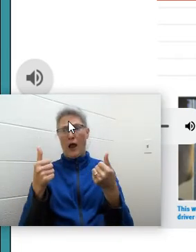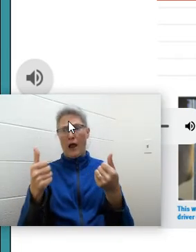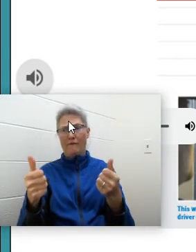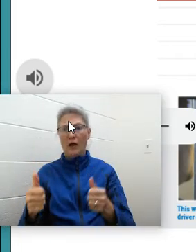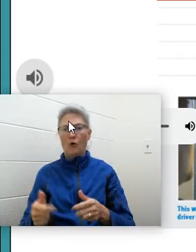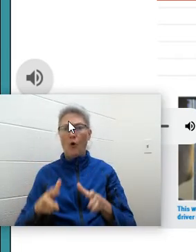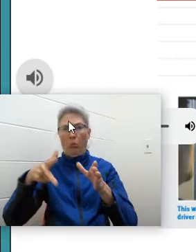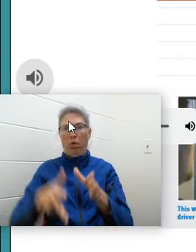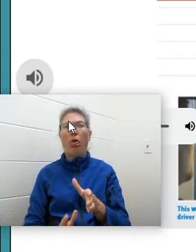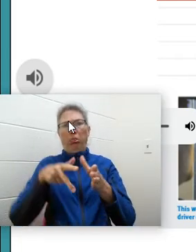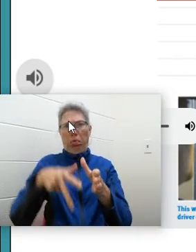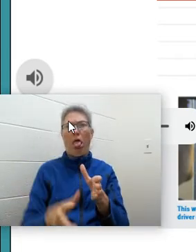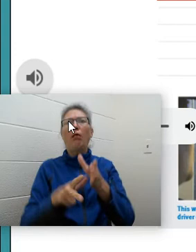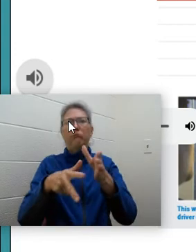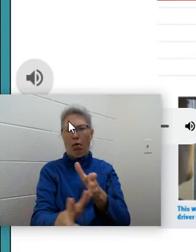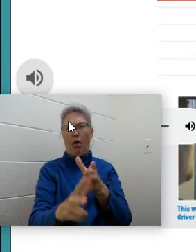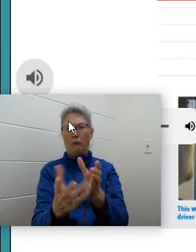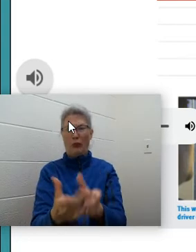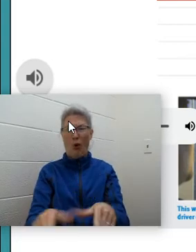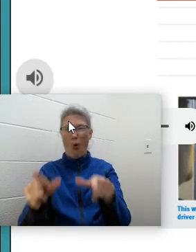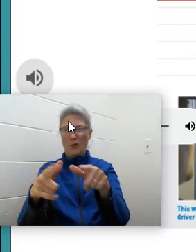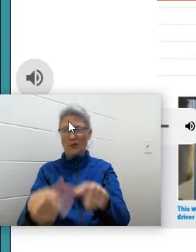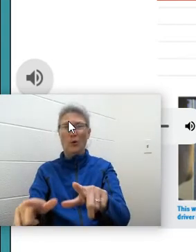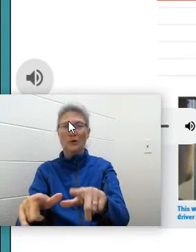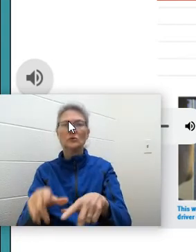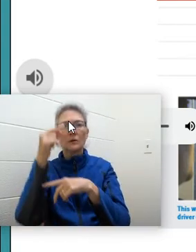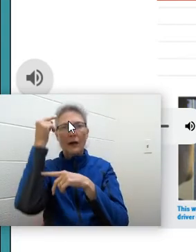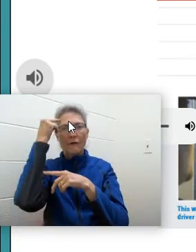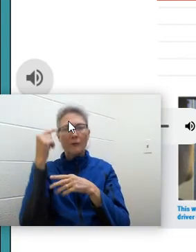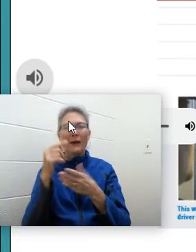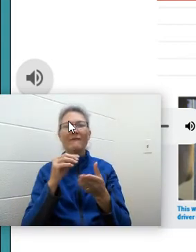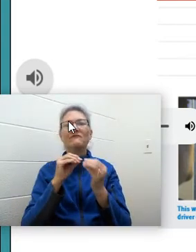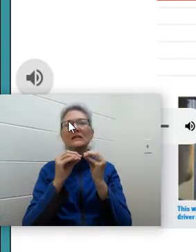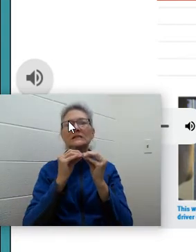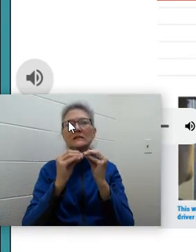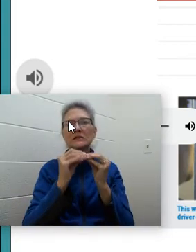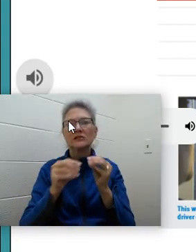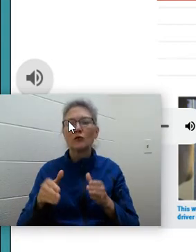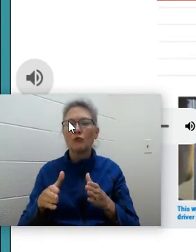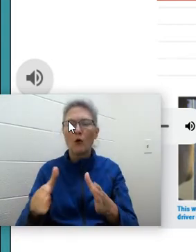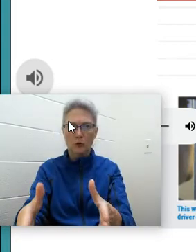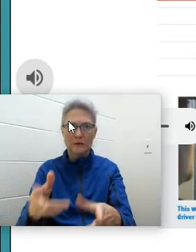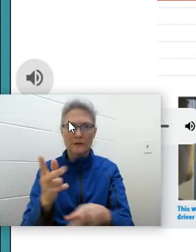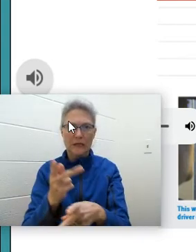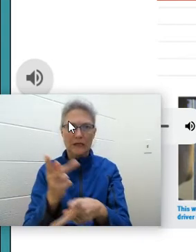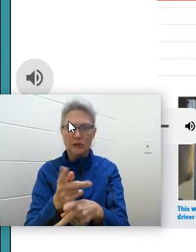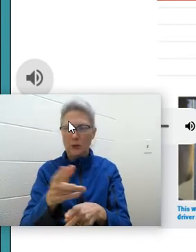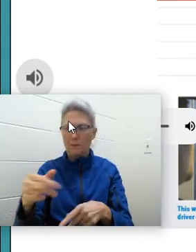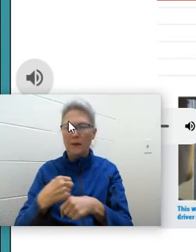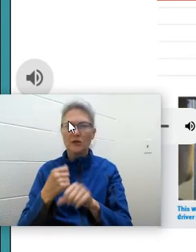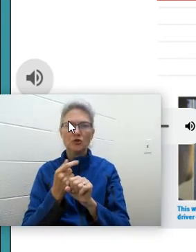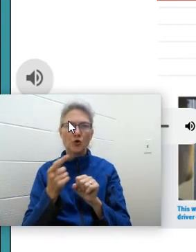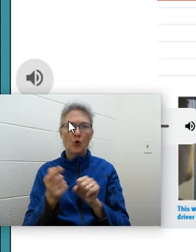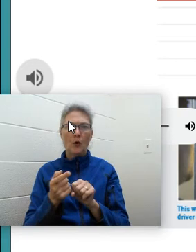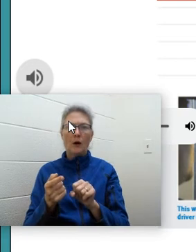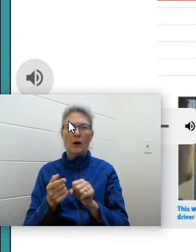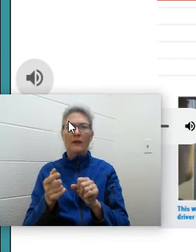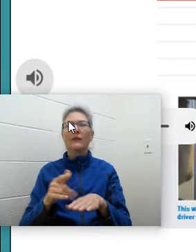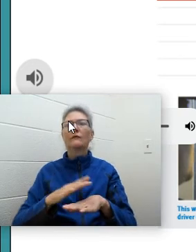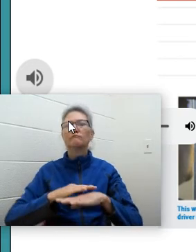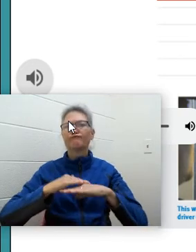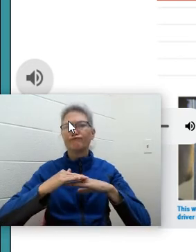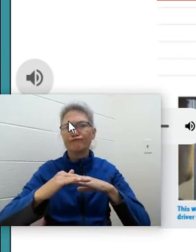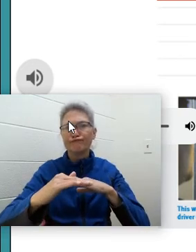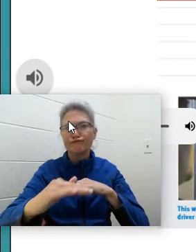many potholes in it, you know? So this government is able to take care of that and make sure those potholes are filled